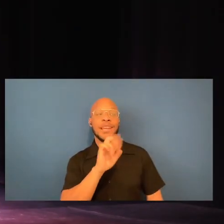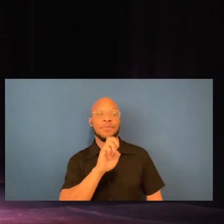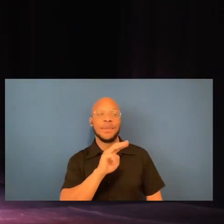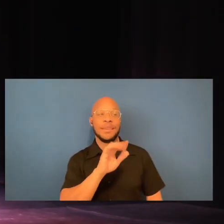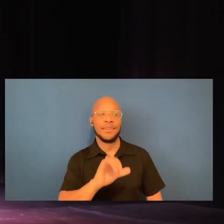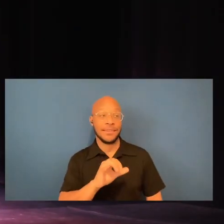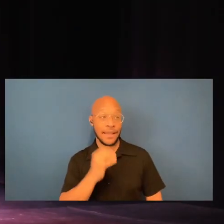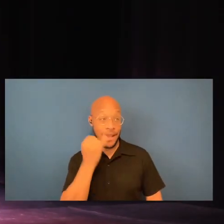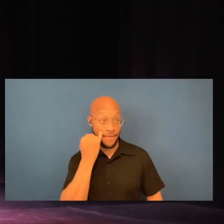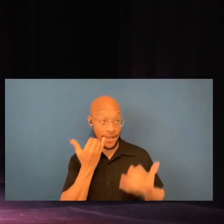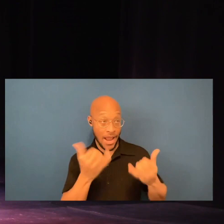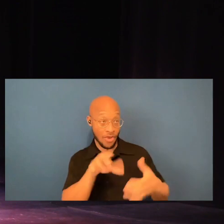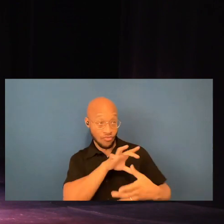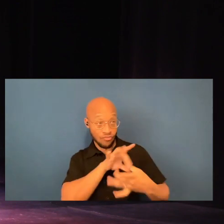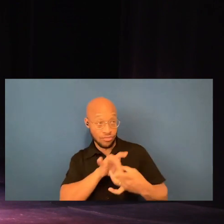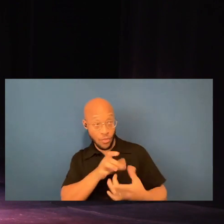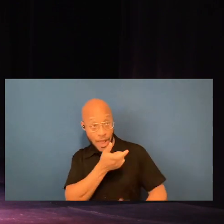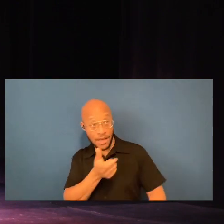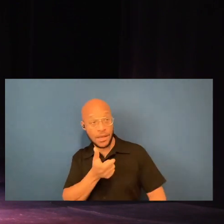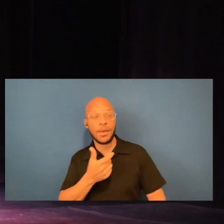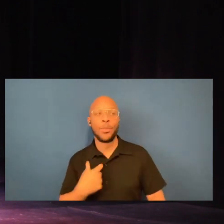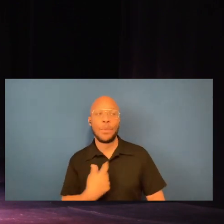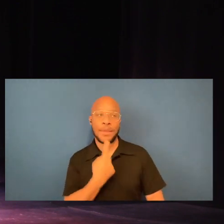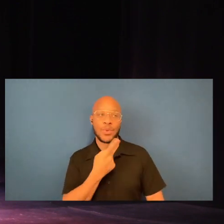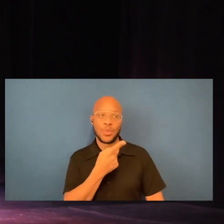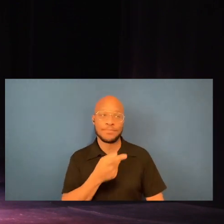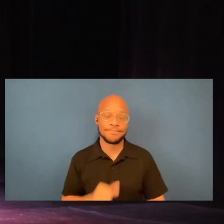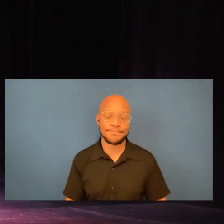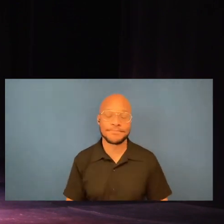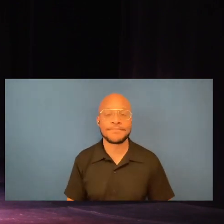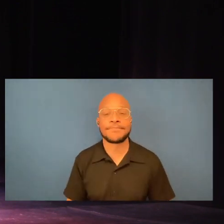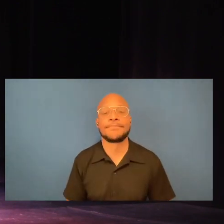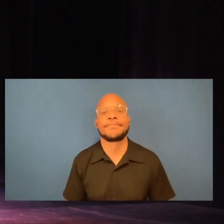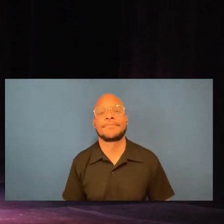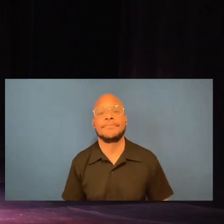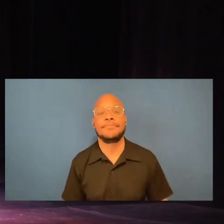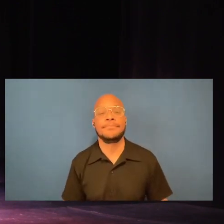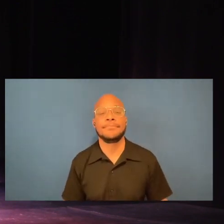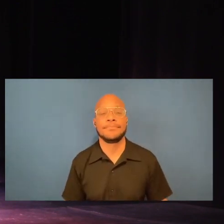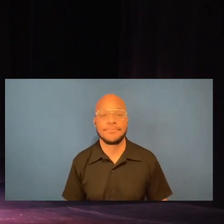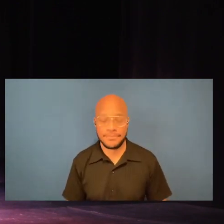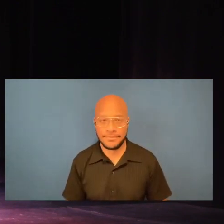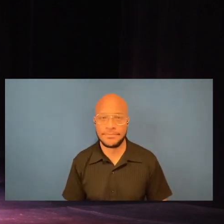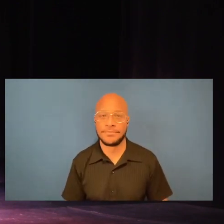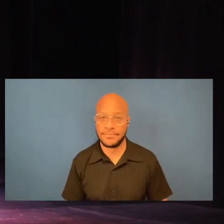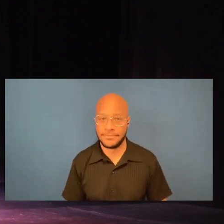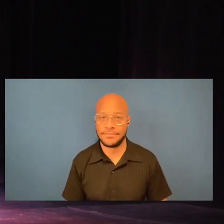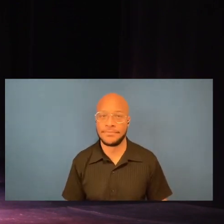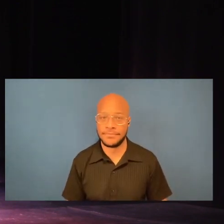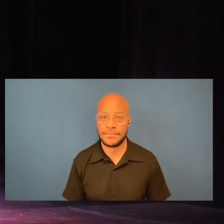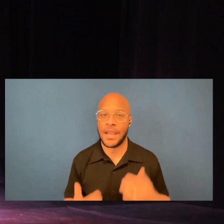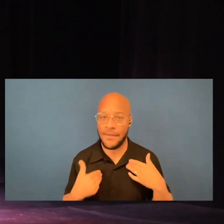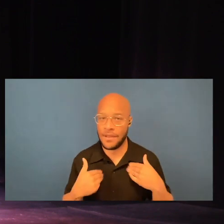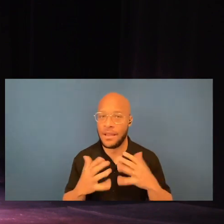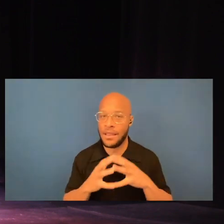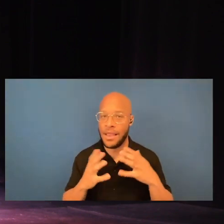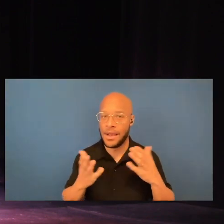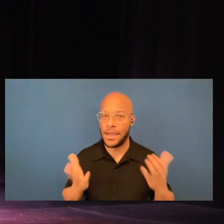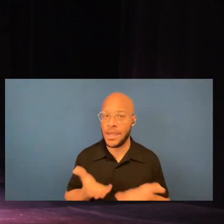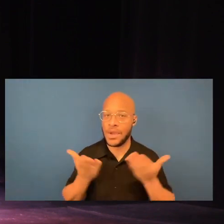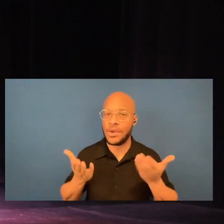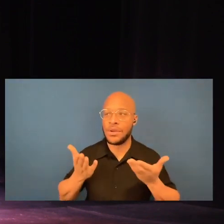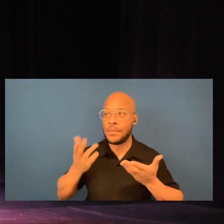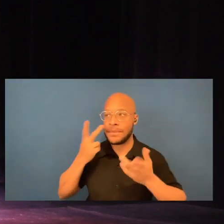There's quite a bit here. I feel like as institutions are moving towards more of the same, I am committed to